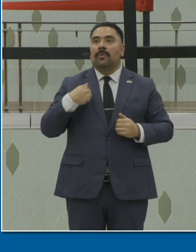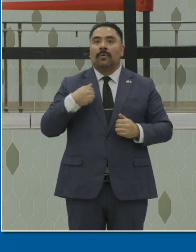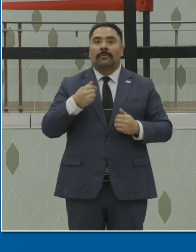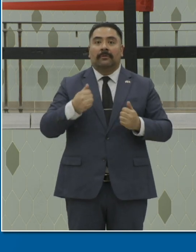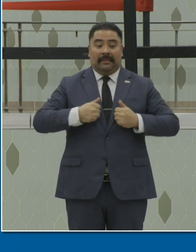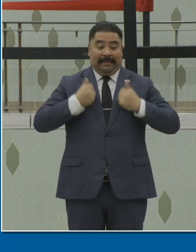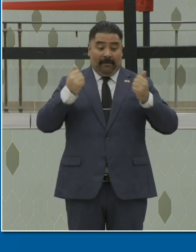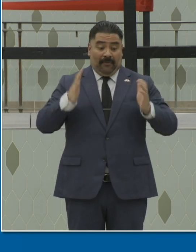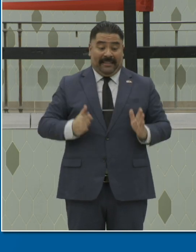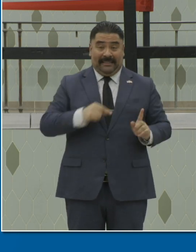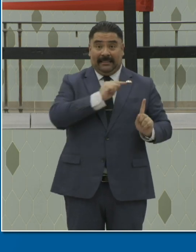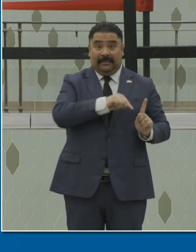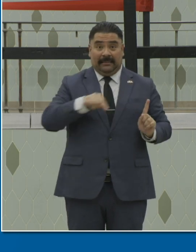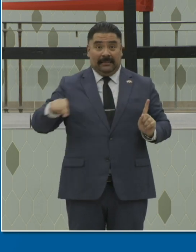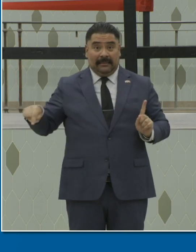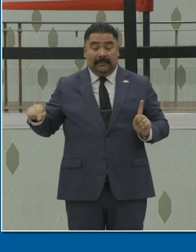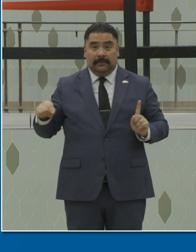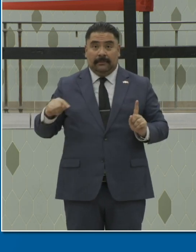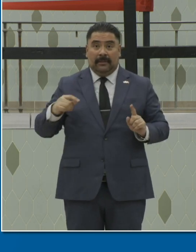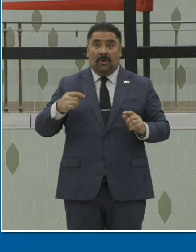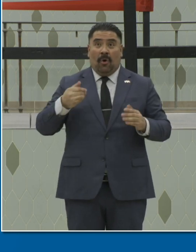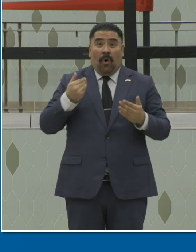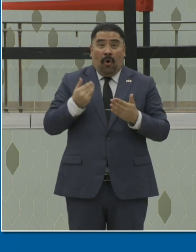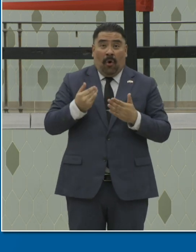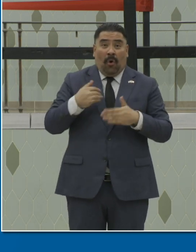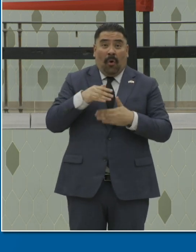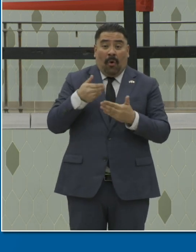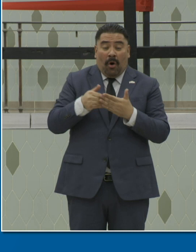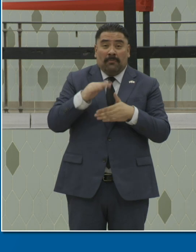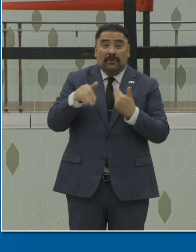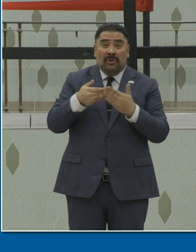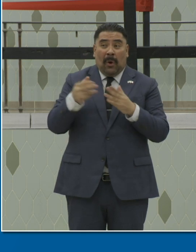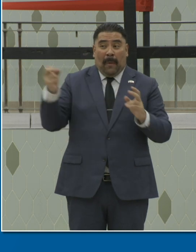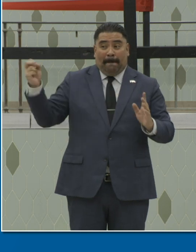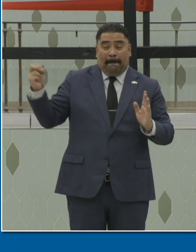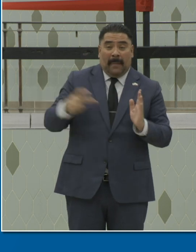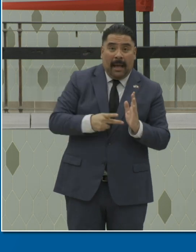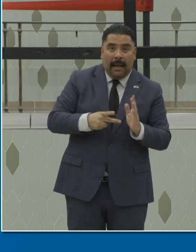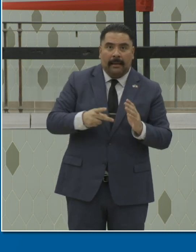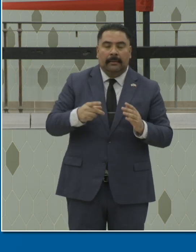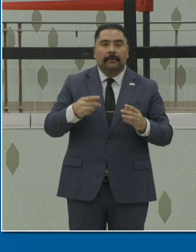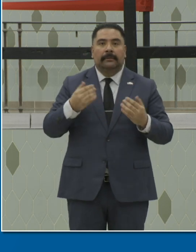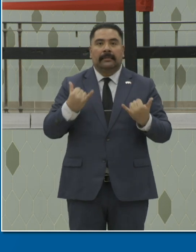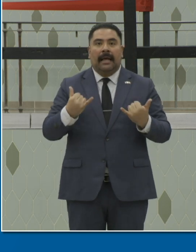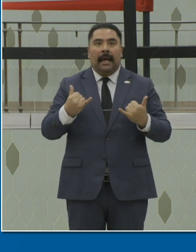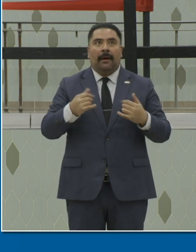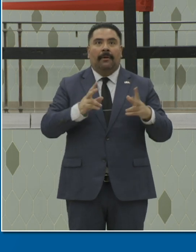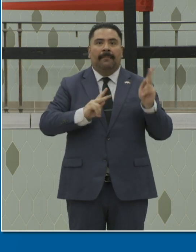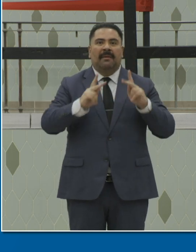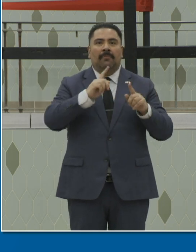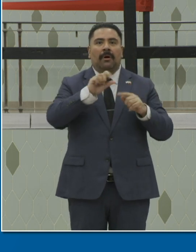We're the residents are almost all the relocated residents are back in here. Now we're taking residents off of certain wait